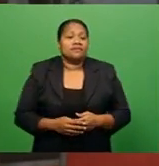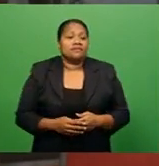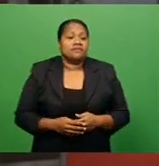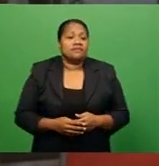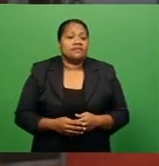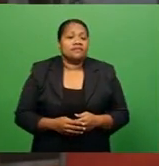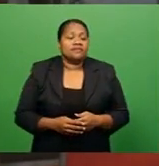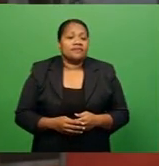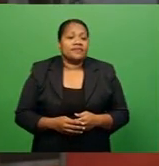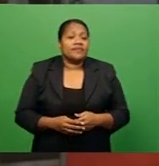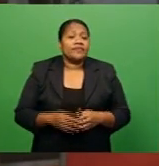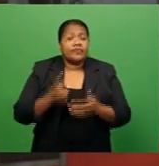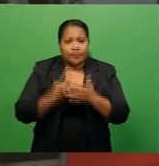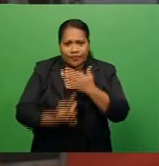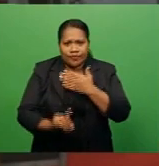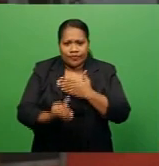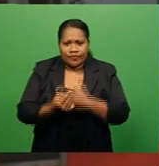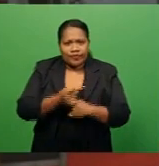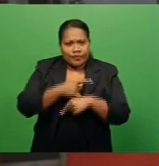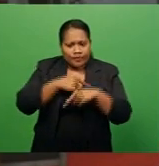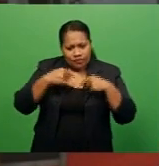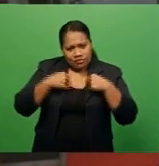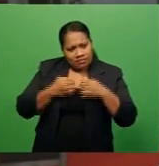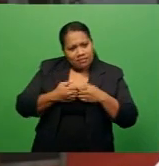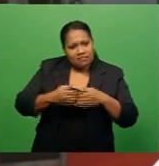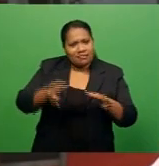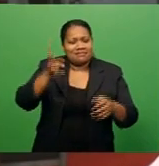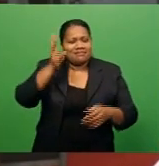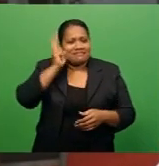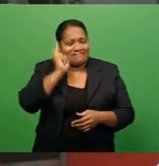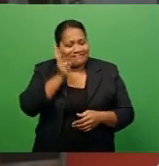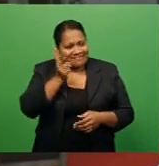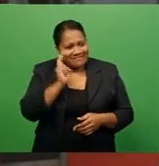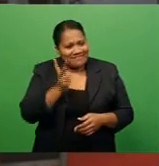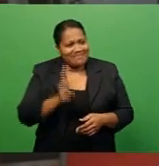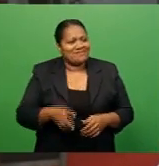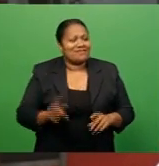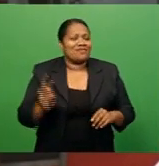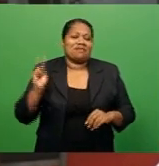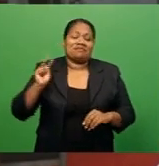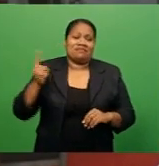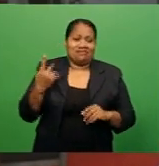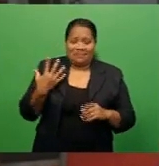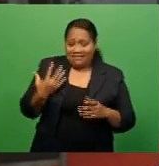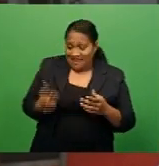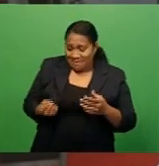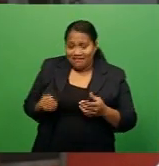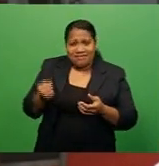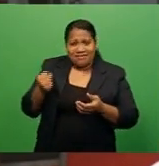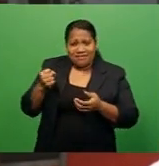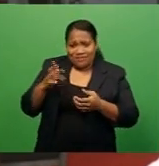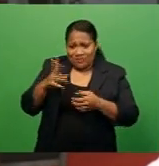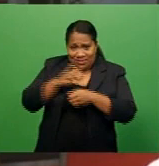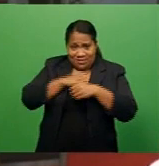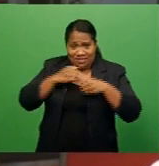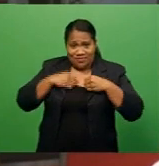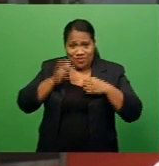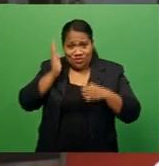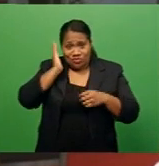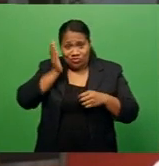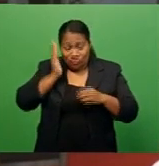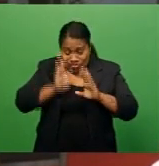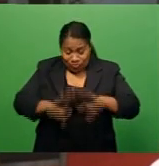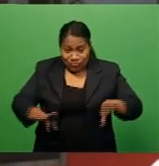When the cyclone left us, we had to start all over again. Whatever we had bought for our children for the new school year was gone